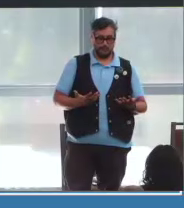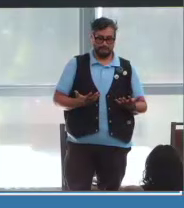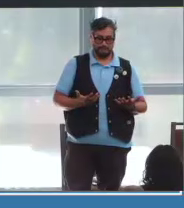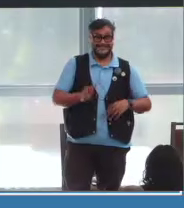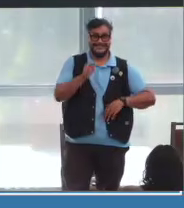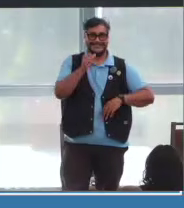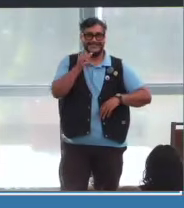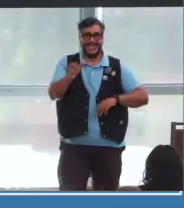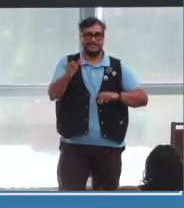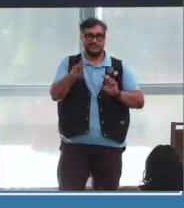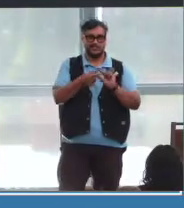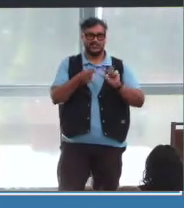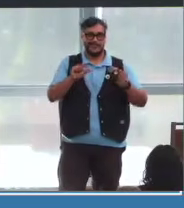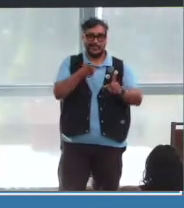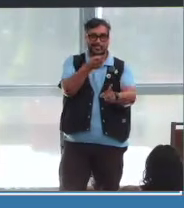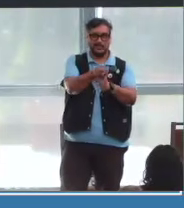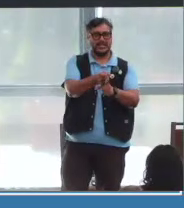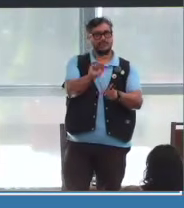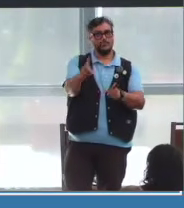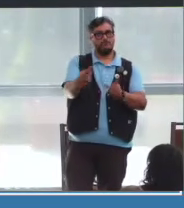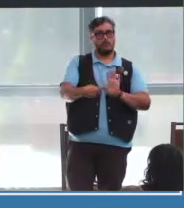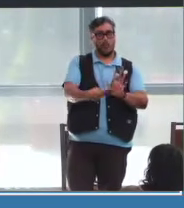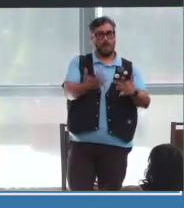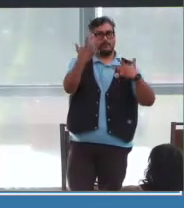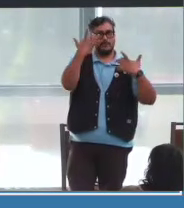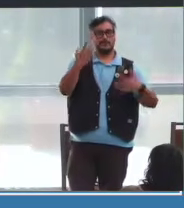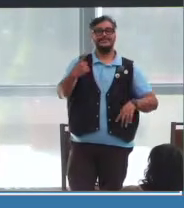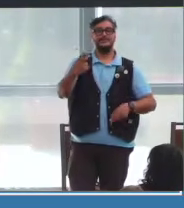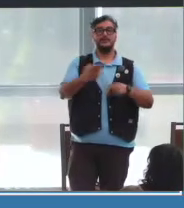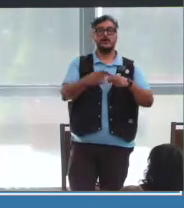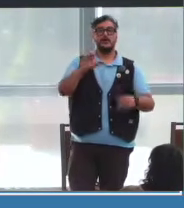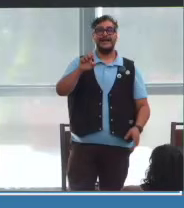non-genetic component that's prominent. And